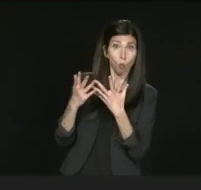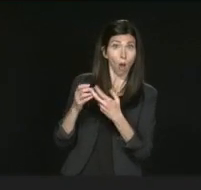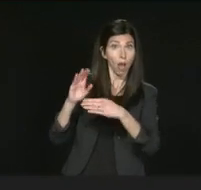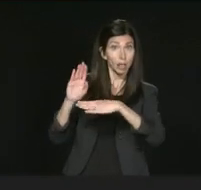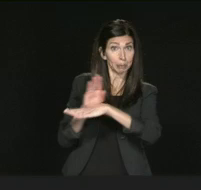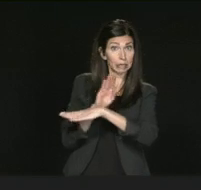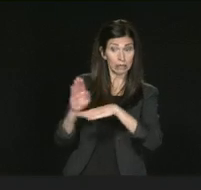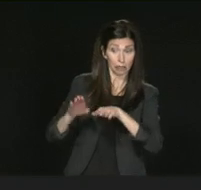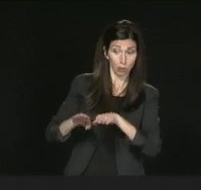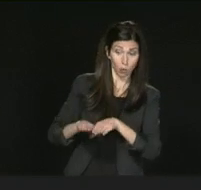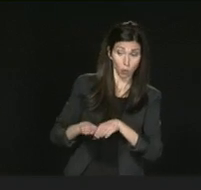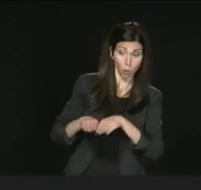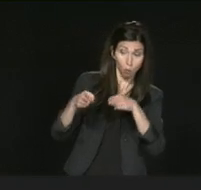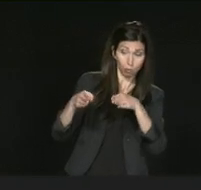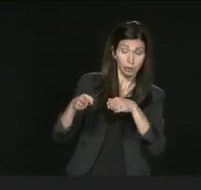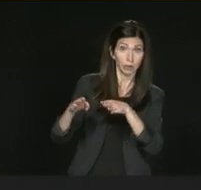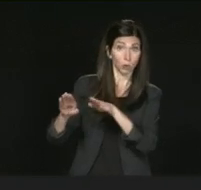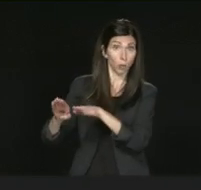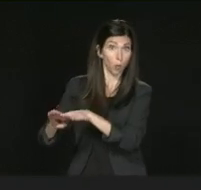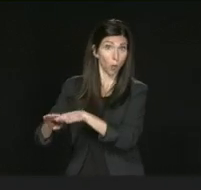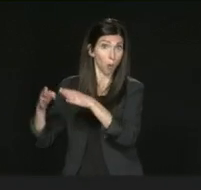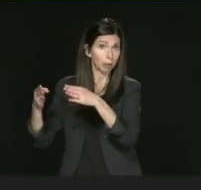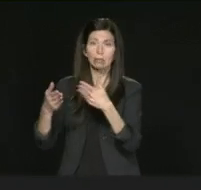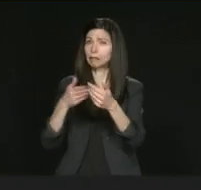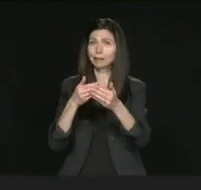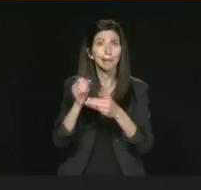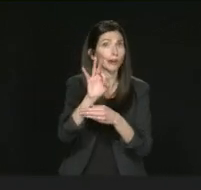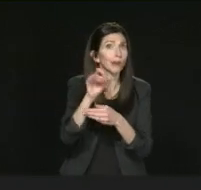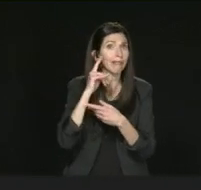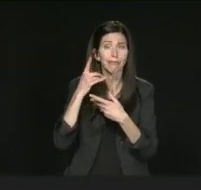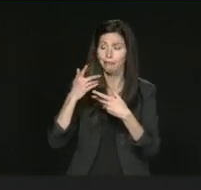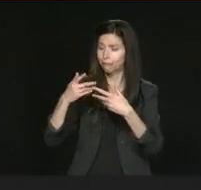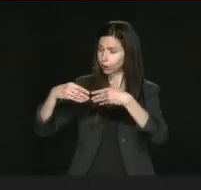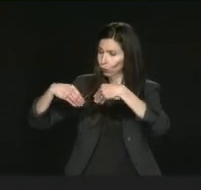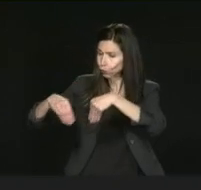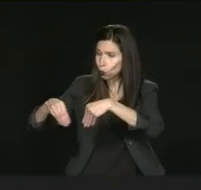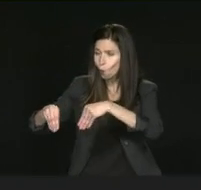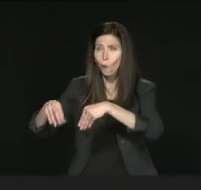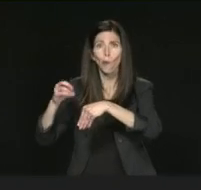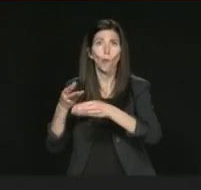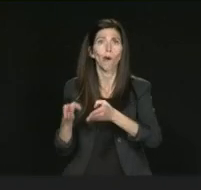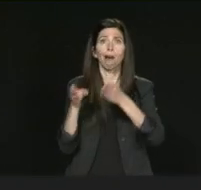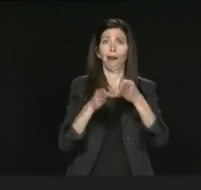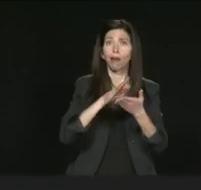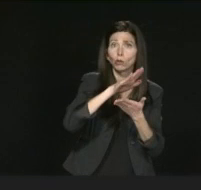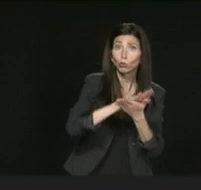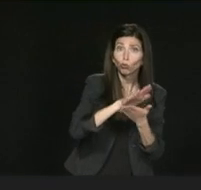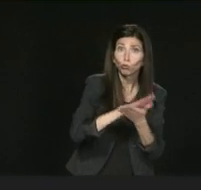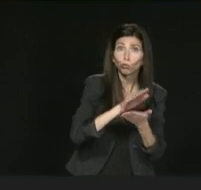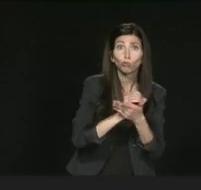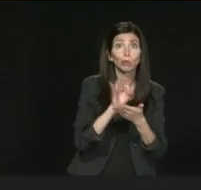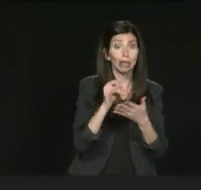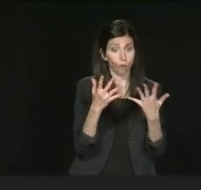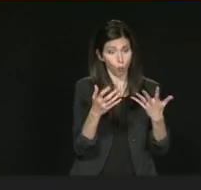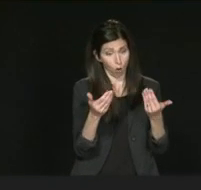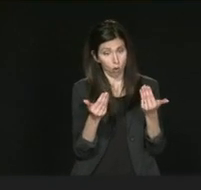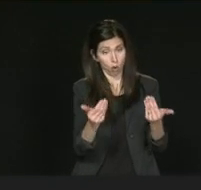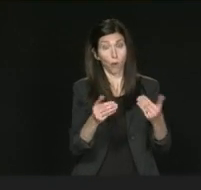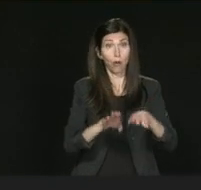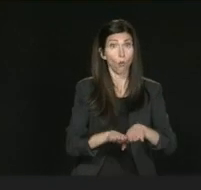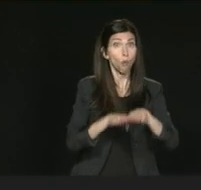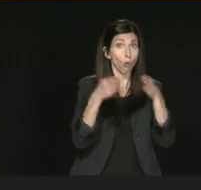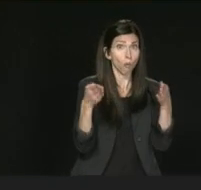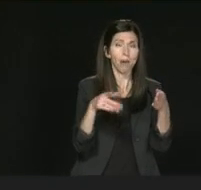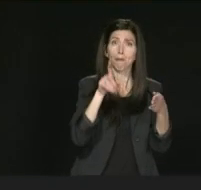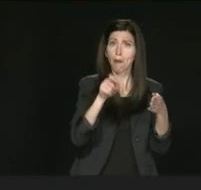whether it's a school or a workplace, that there is a plan in place for the distancing between people, for all the hygienic measures,